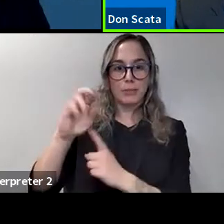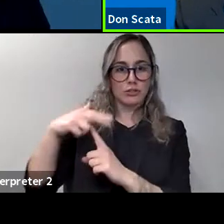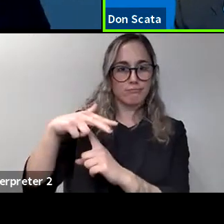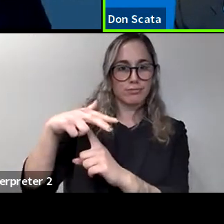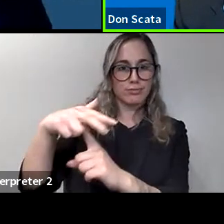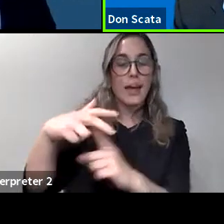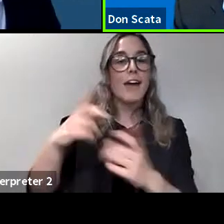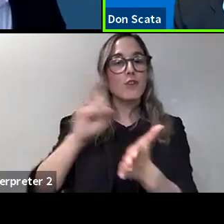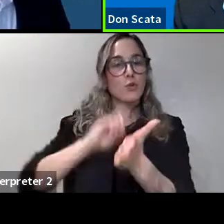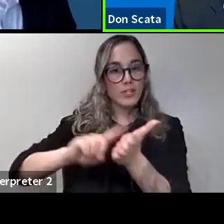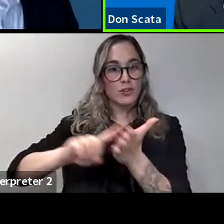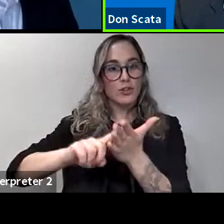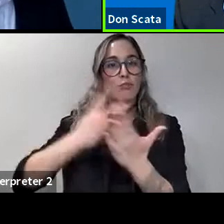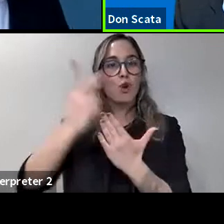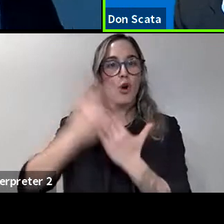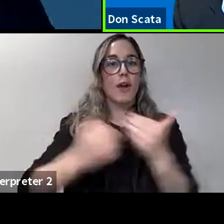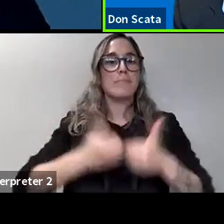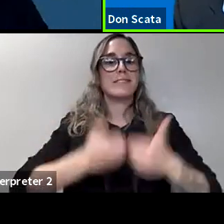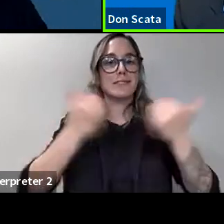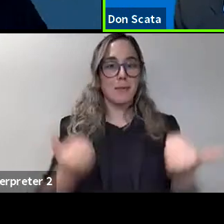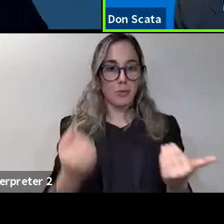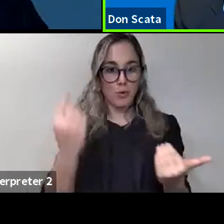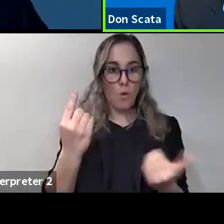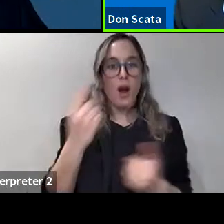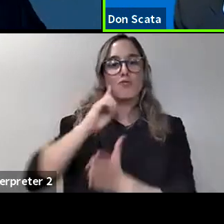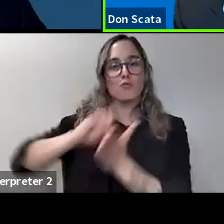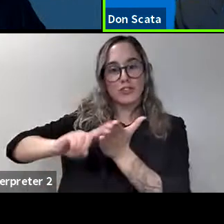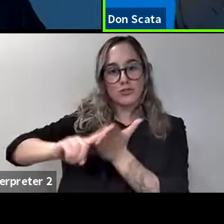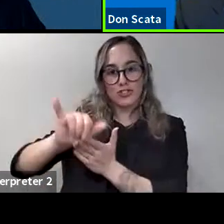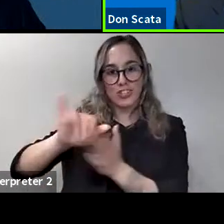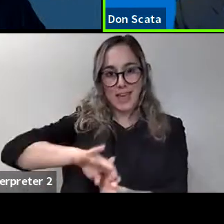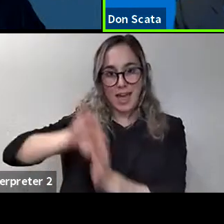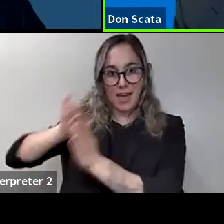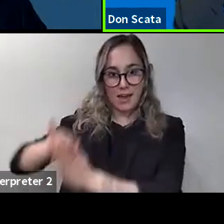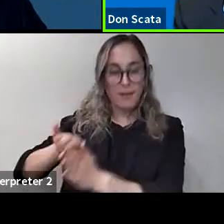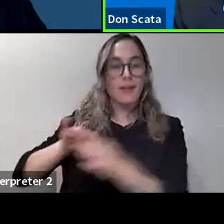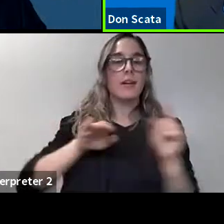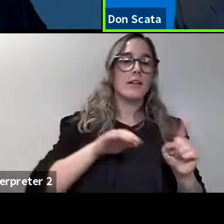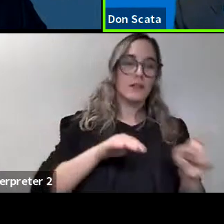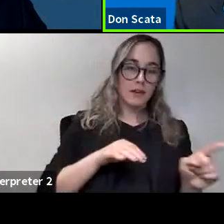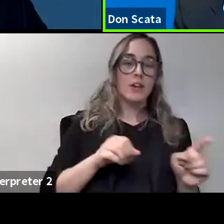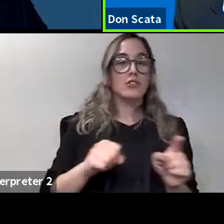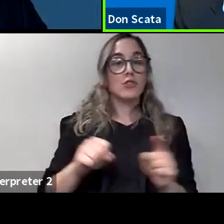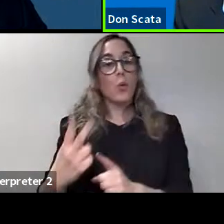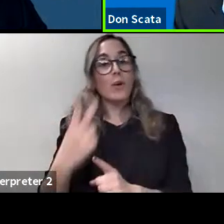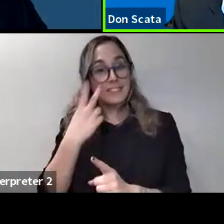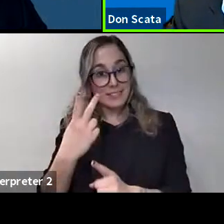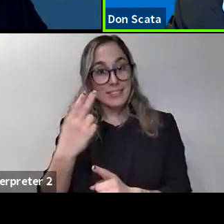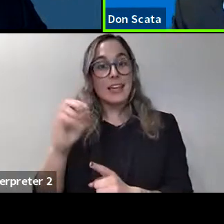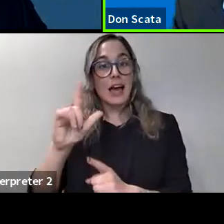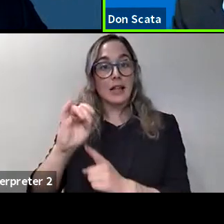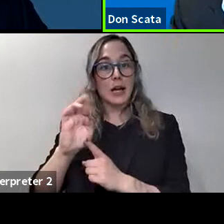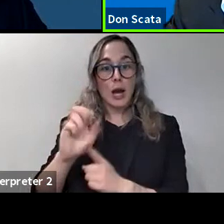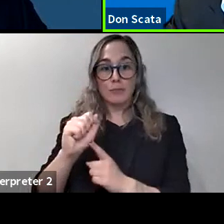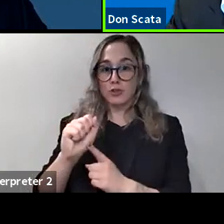that right now. More information about the research we're doing on helicopters can be found looking at our